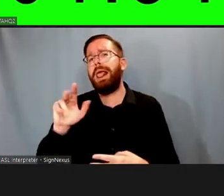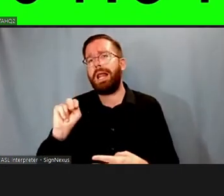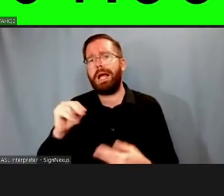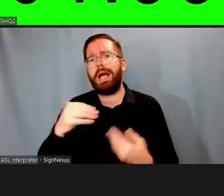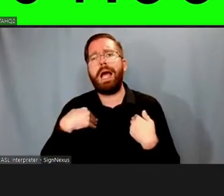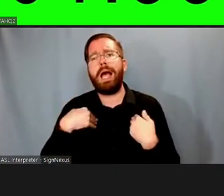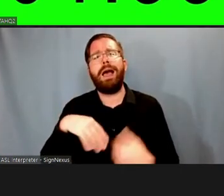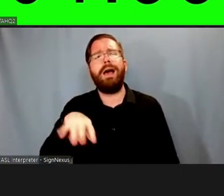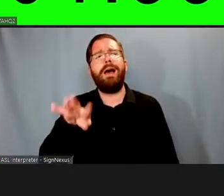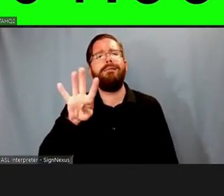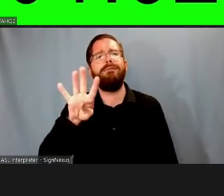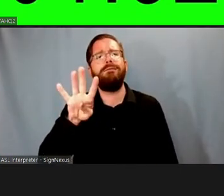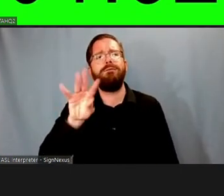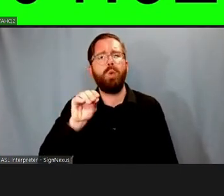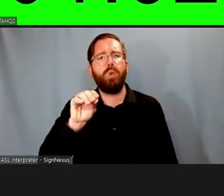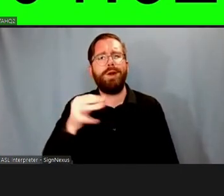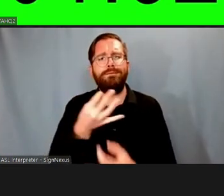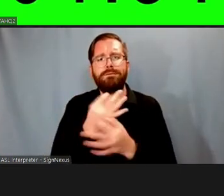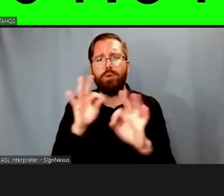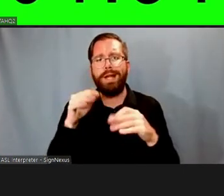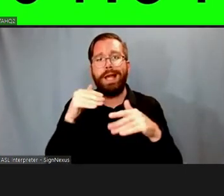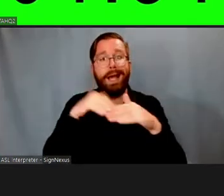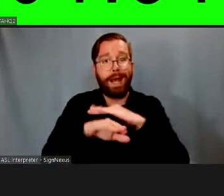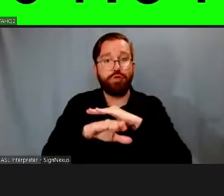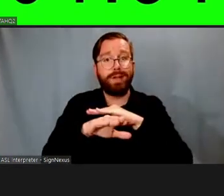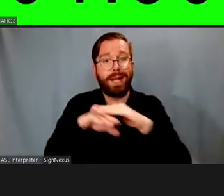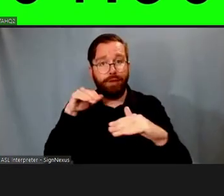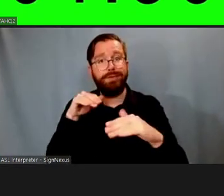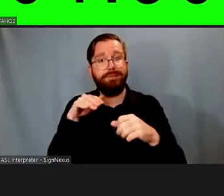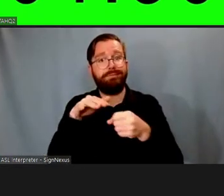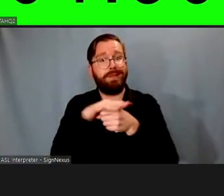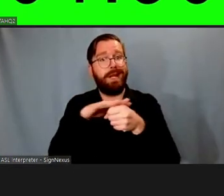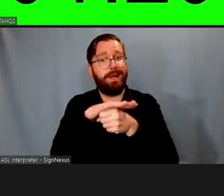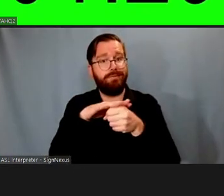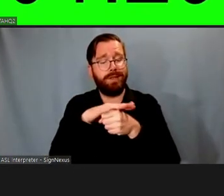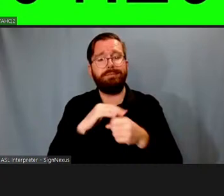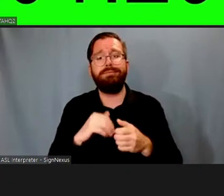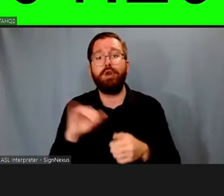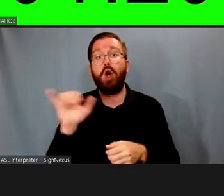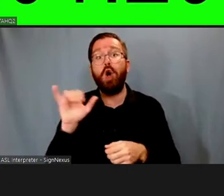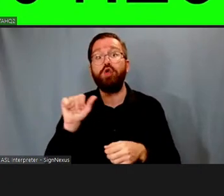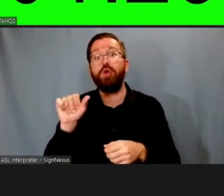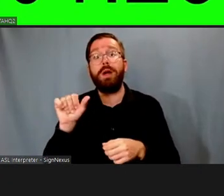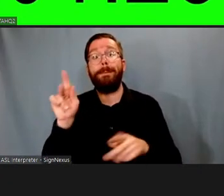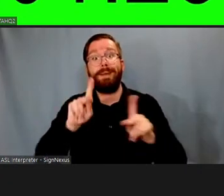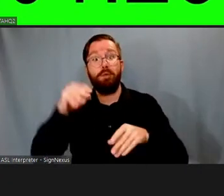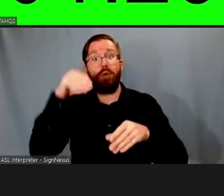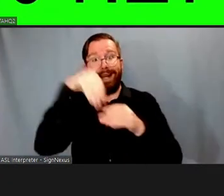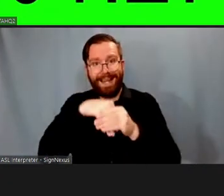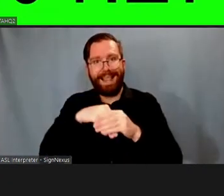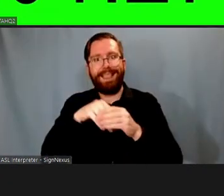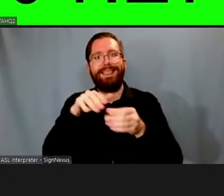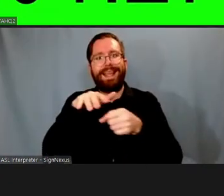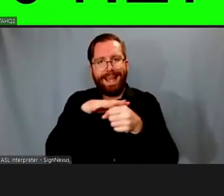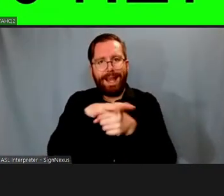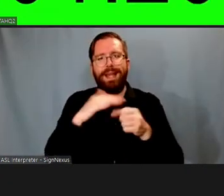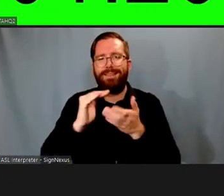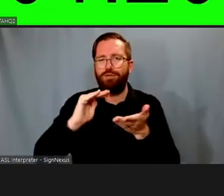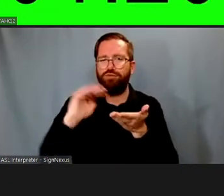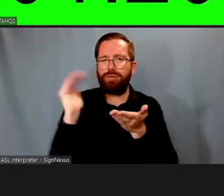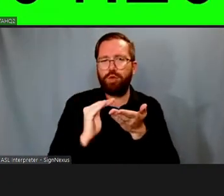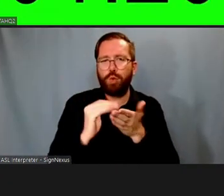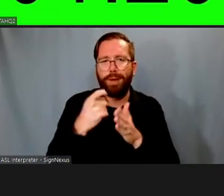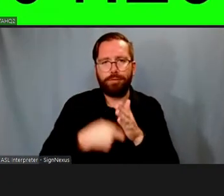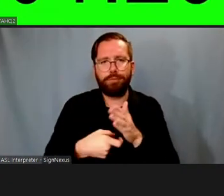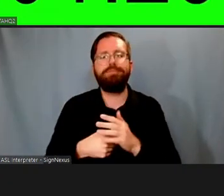and exits followed by a two euro fee much lower than the out of district residents and even